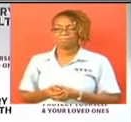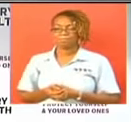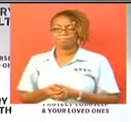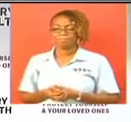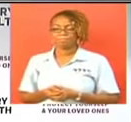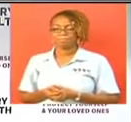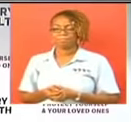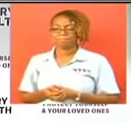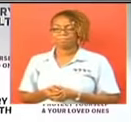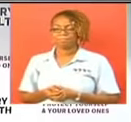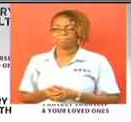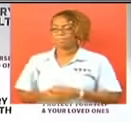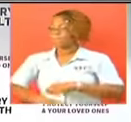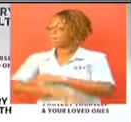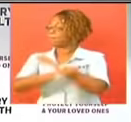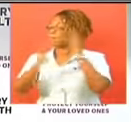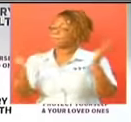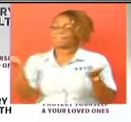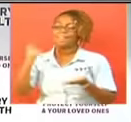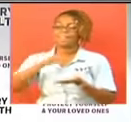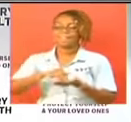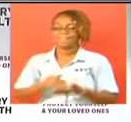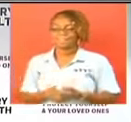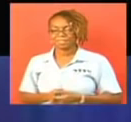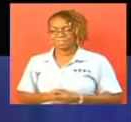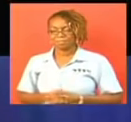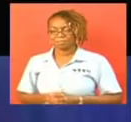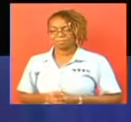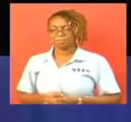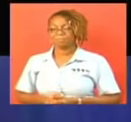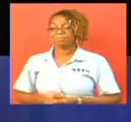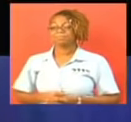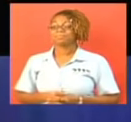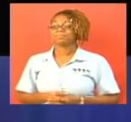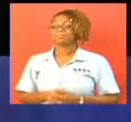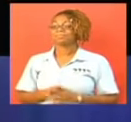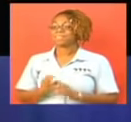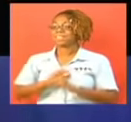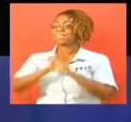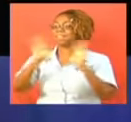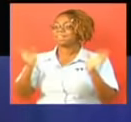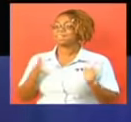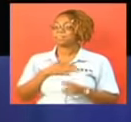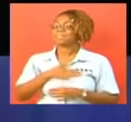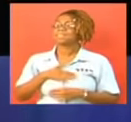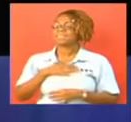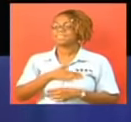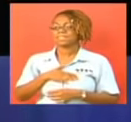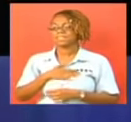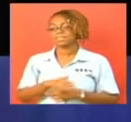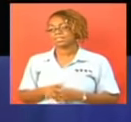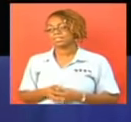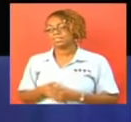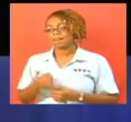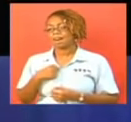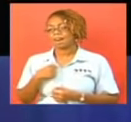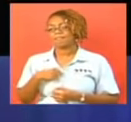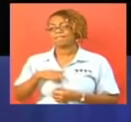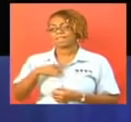Morning again, everyone. Okay, Dr. Sergio Singh, this is just to clarify because I feel like we are heading down a road for some confusion,